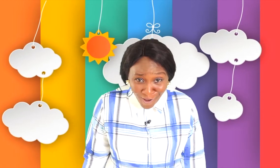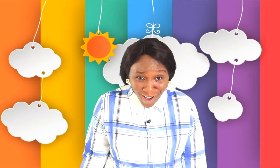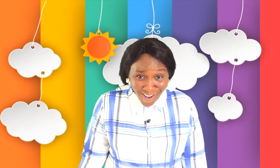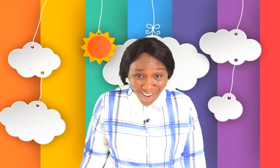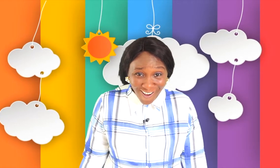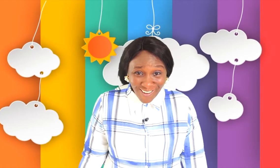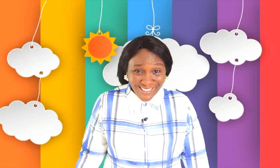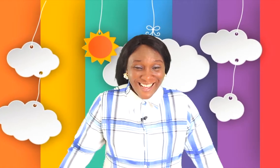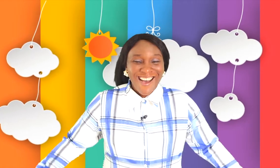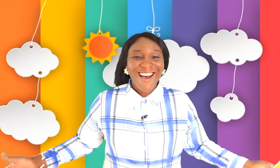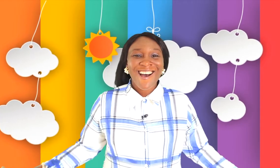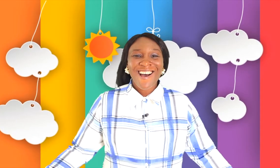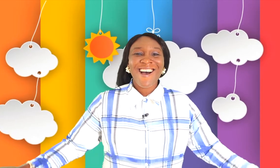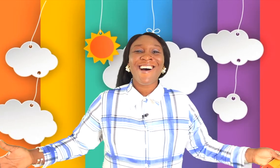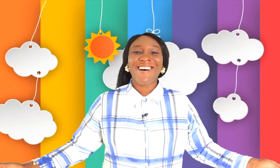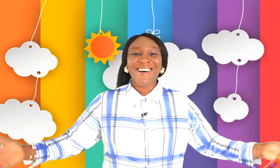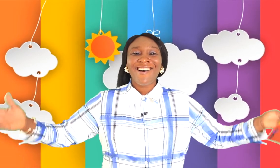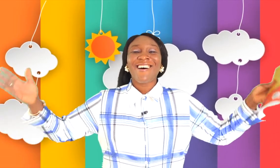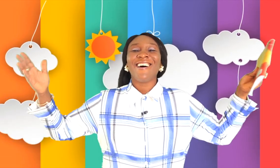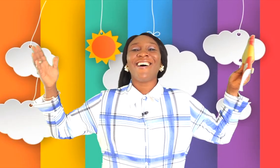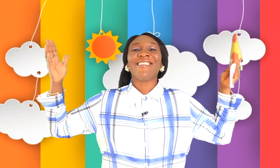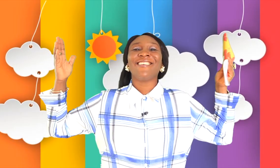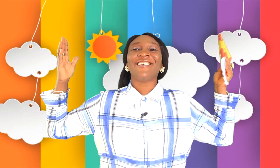the Lord. Ha, ha,